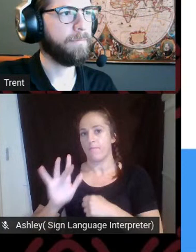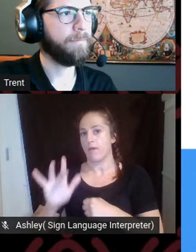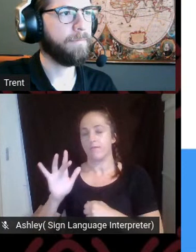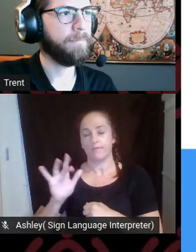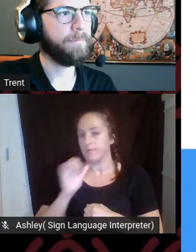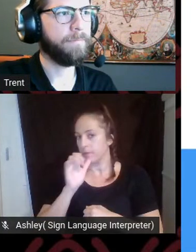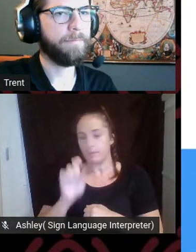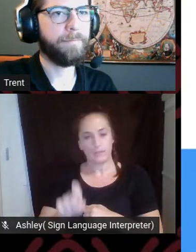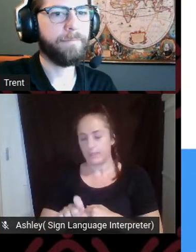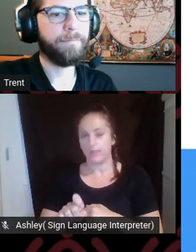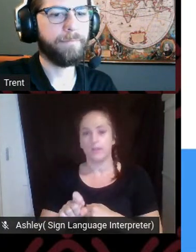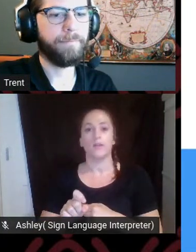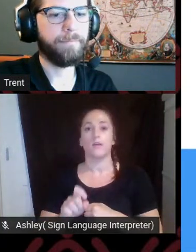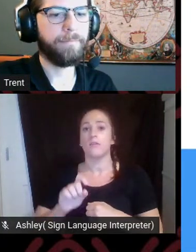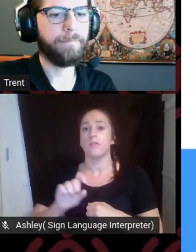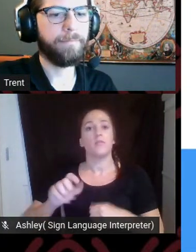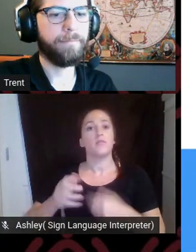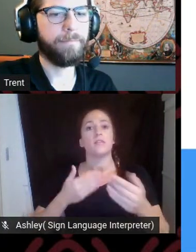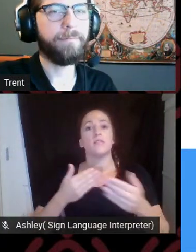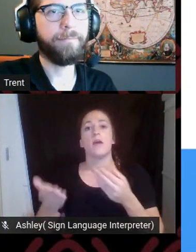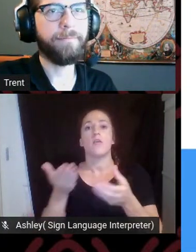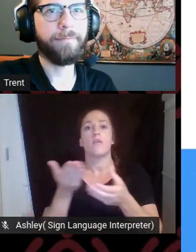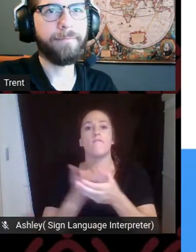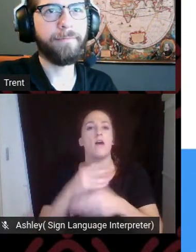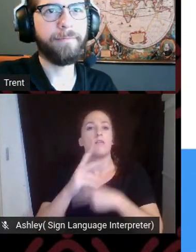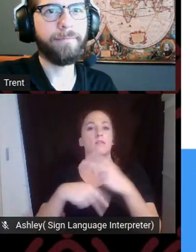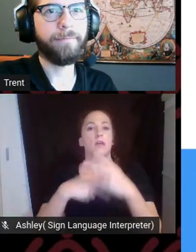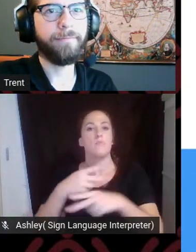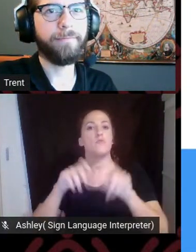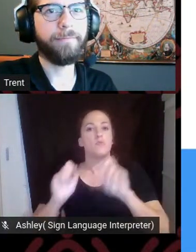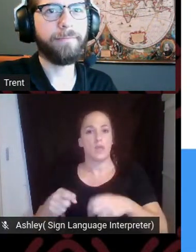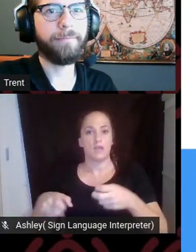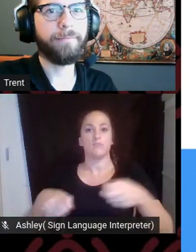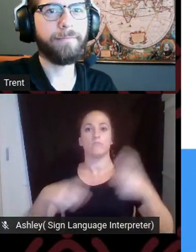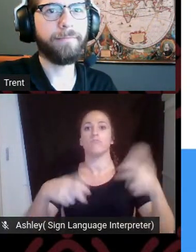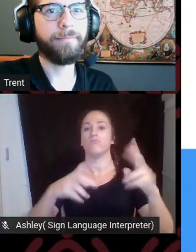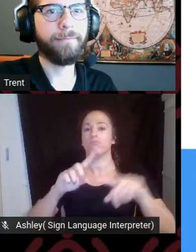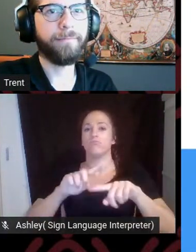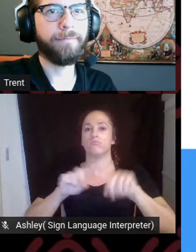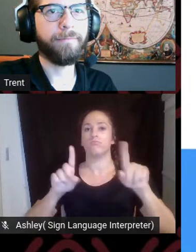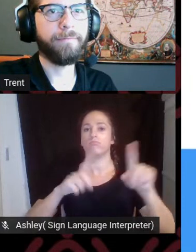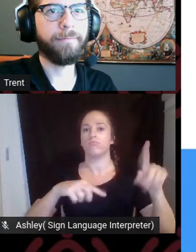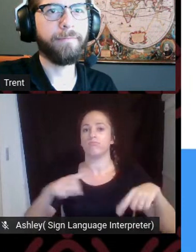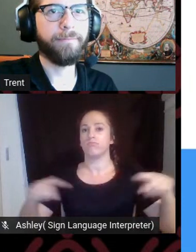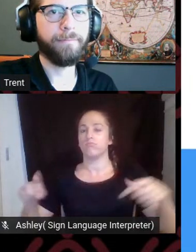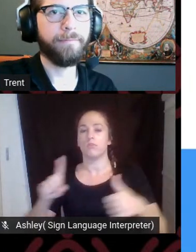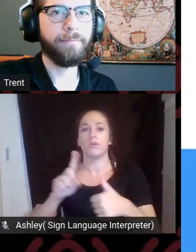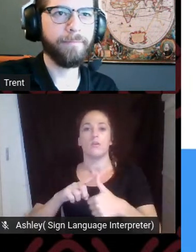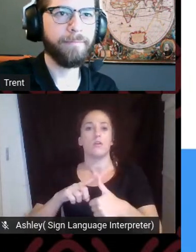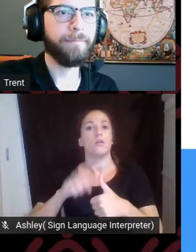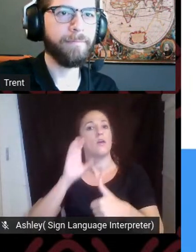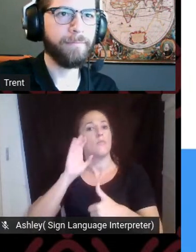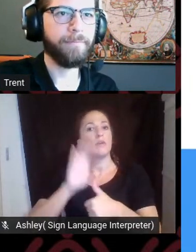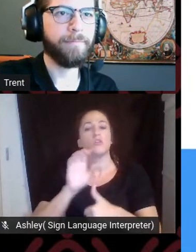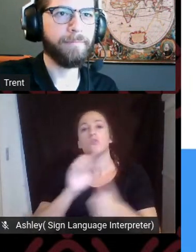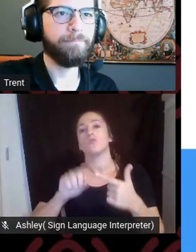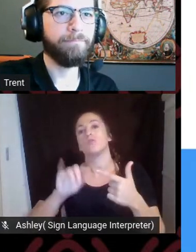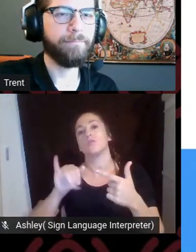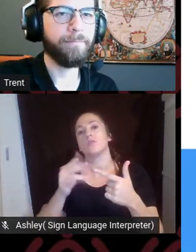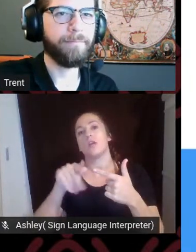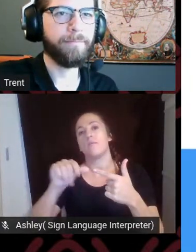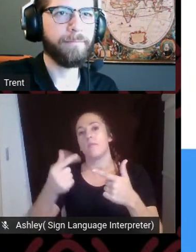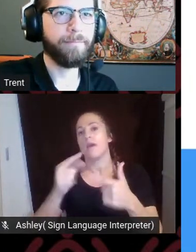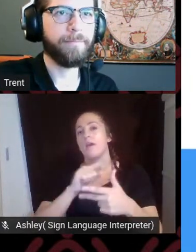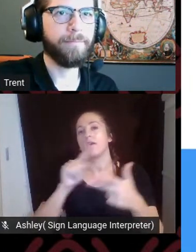any file type within Google Drive. So pictures, videos, JPEGs, PDFs,